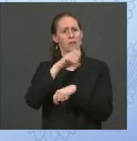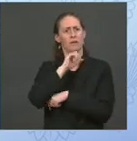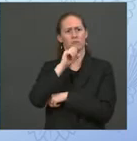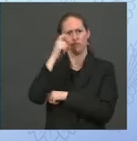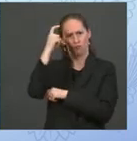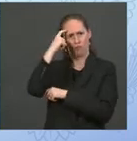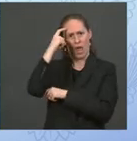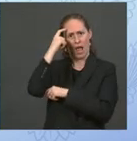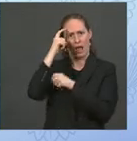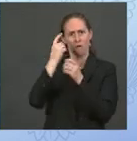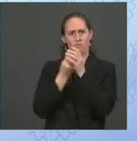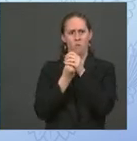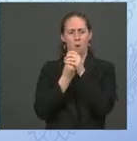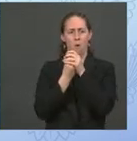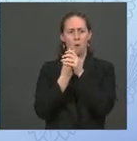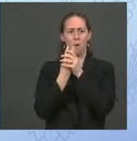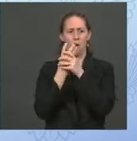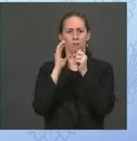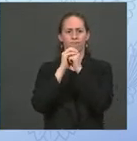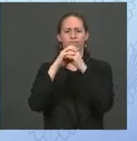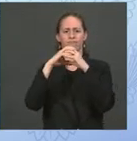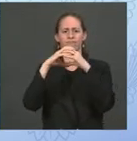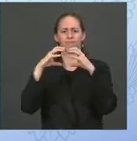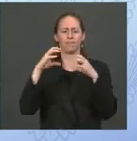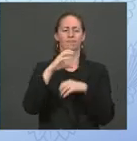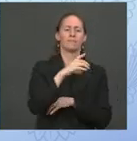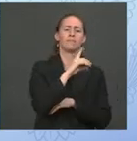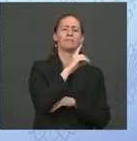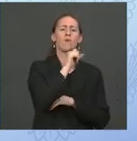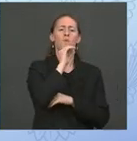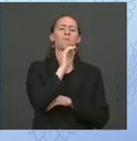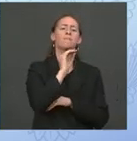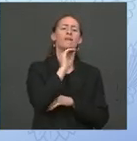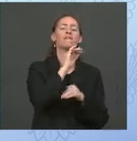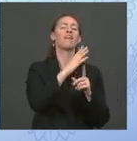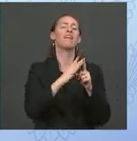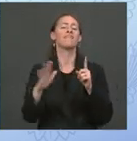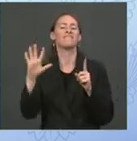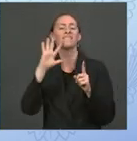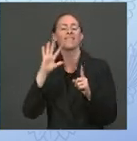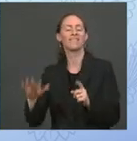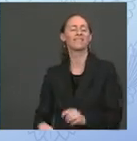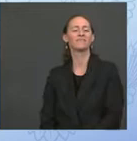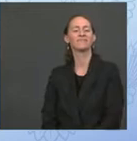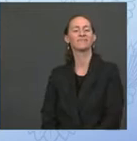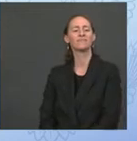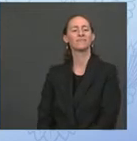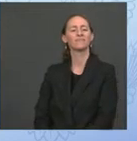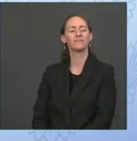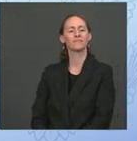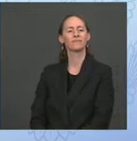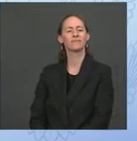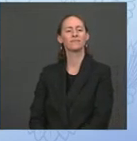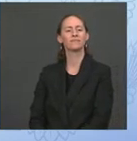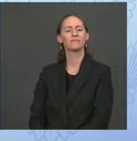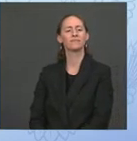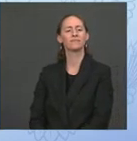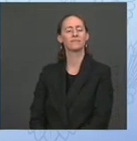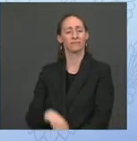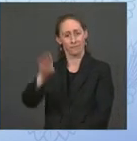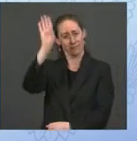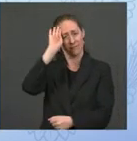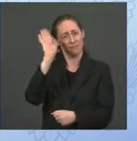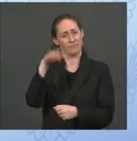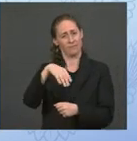0 to 5. And we know that if we can reach our students in these early years, we can chart a path to success for years to